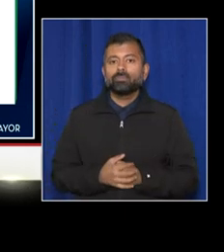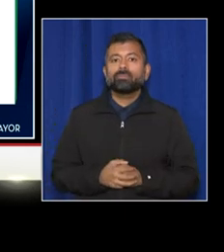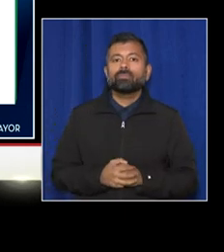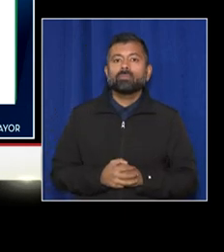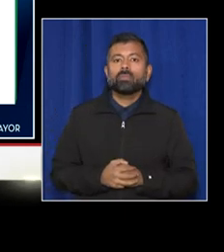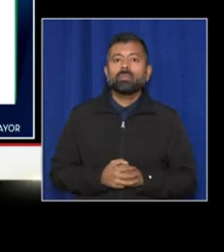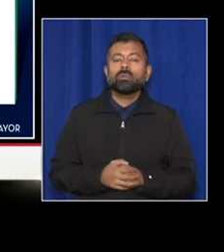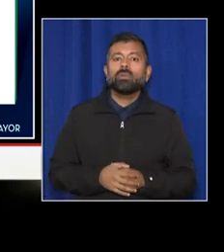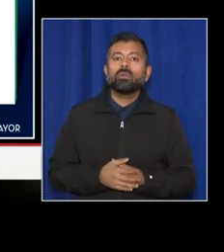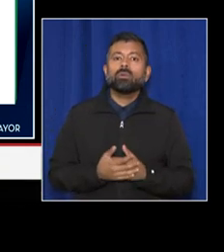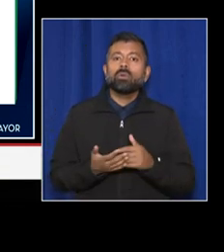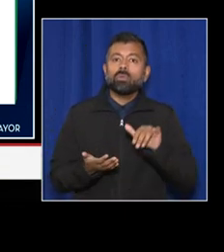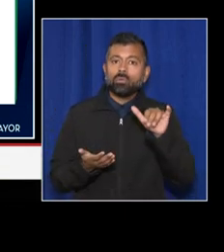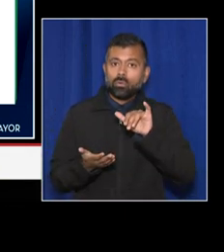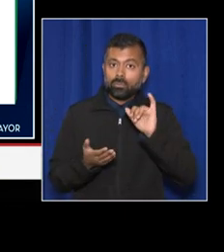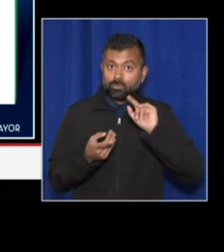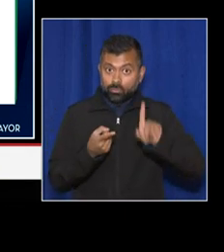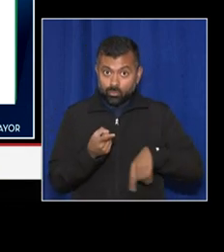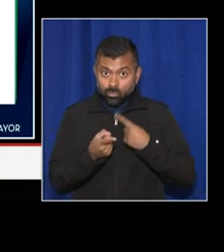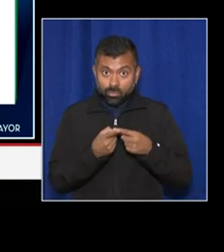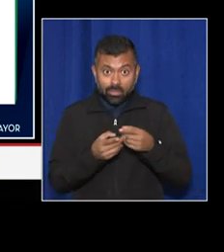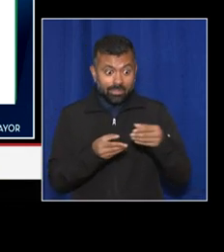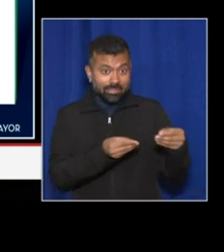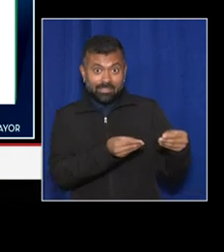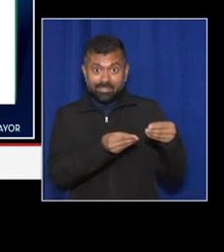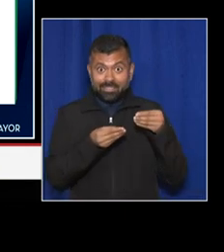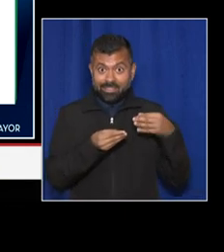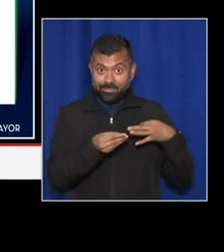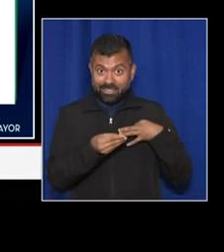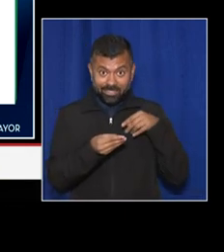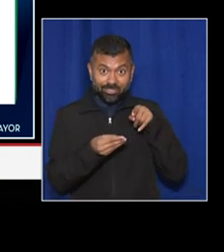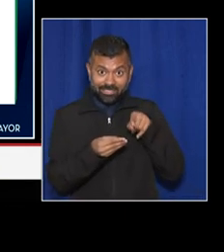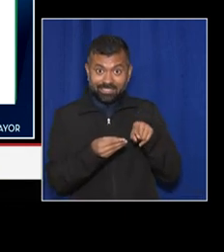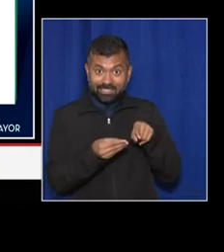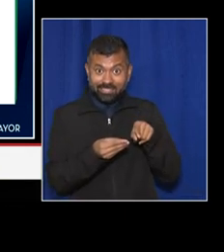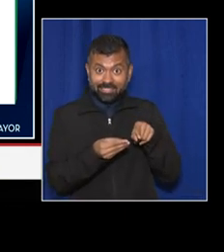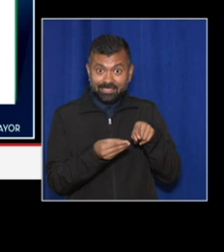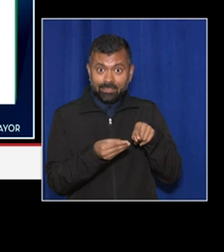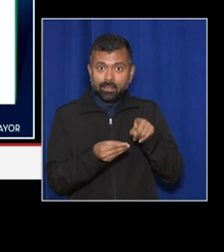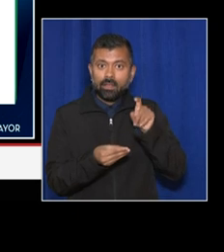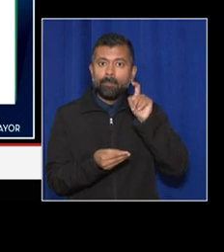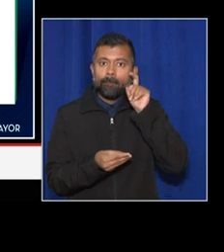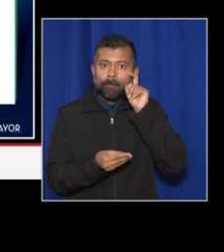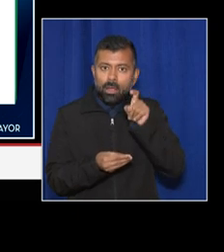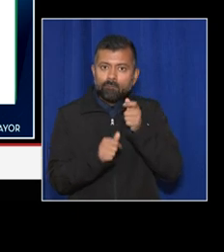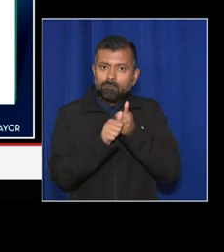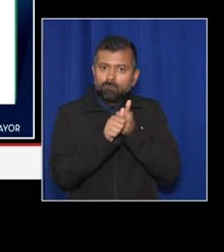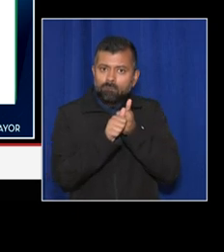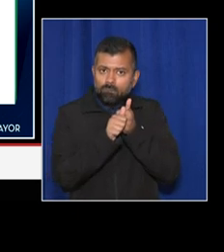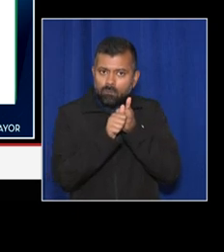work once you file a claim. And then please, beginning the Sunday after you file for